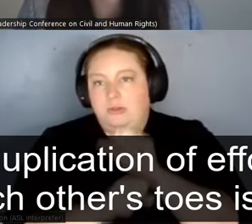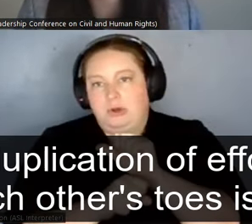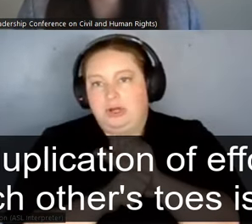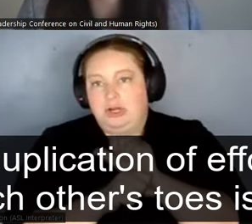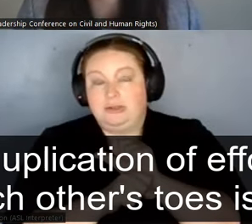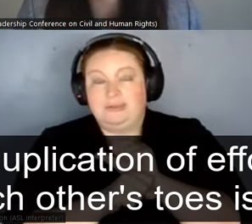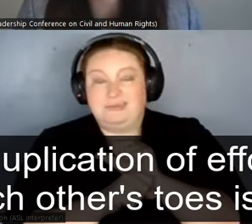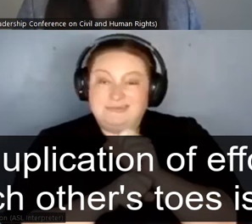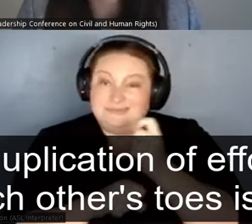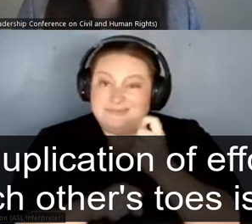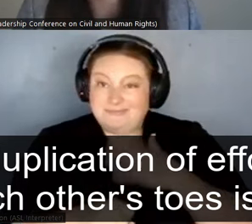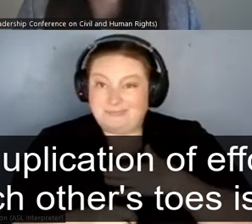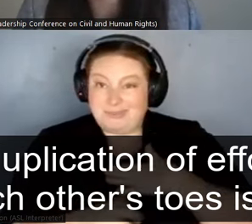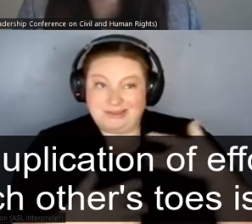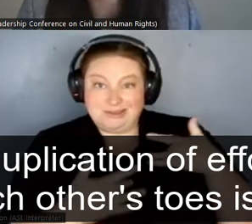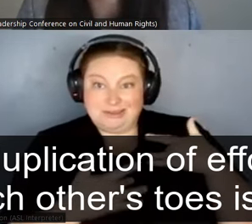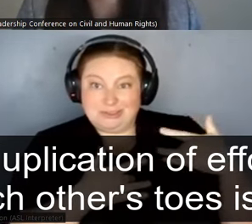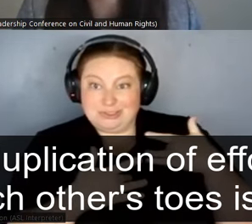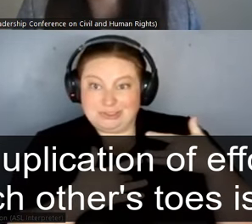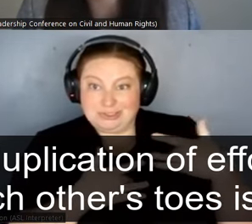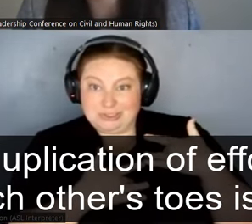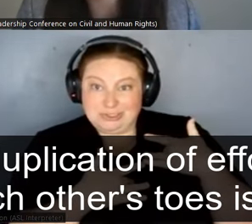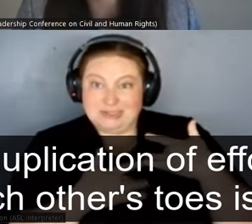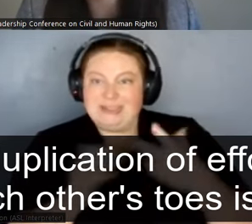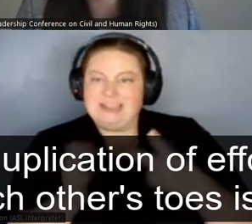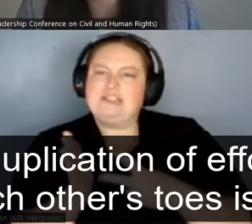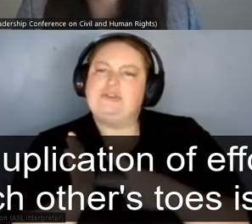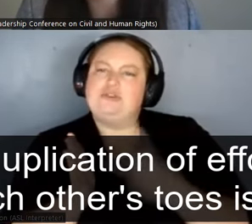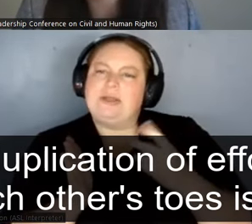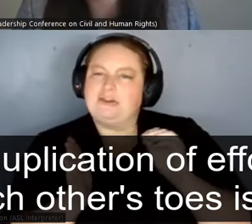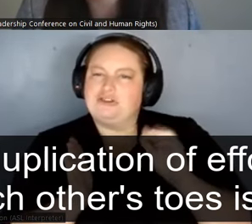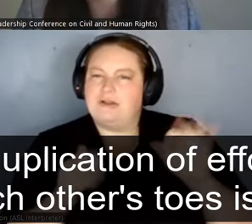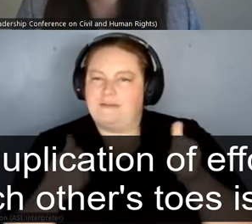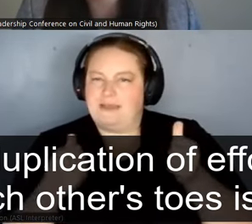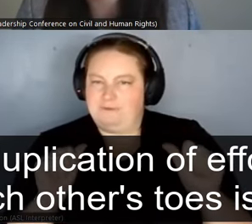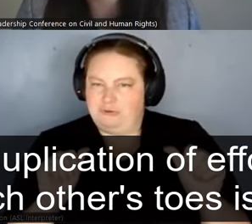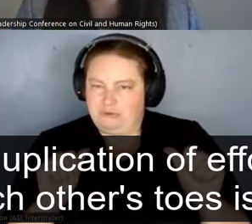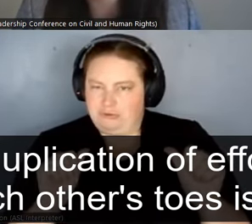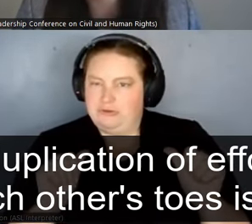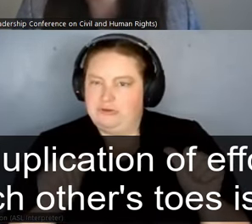concern is duplication of effort,